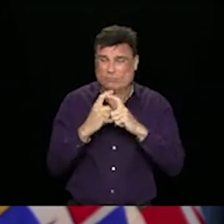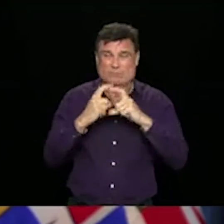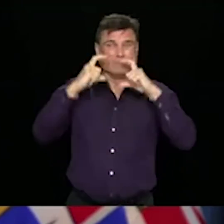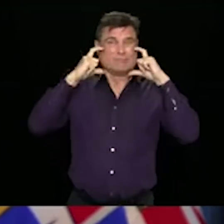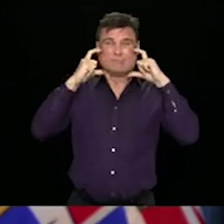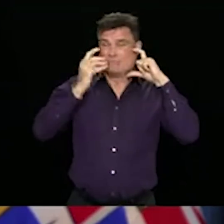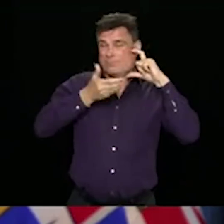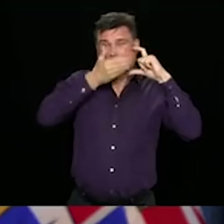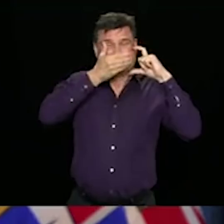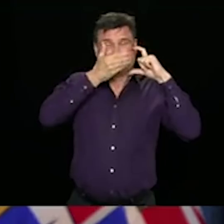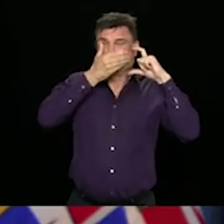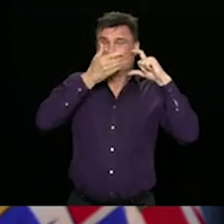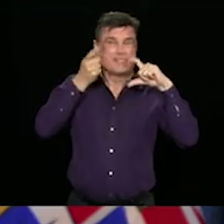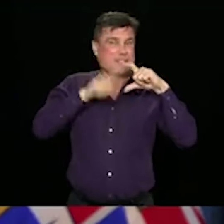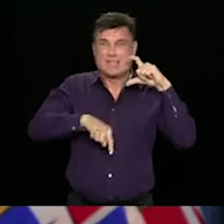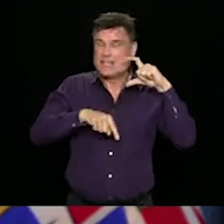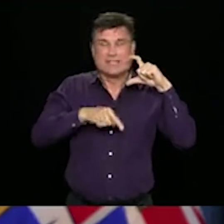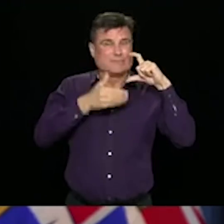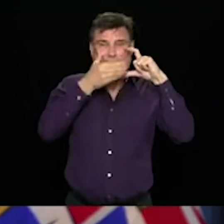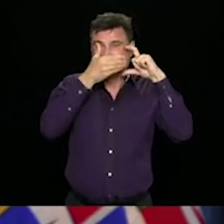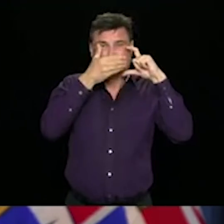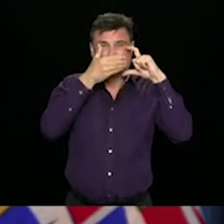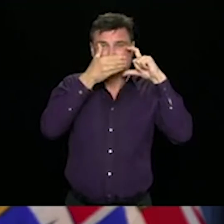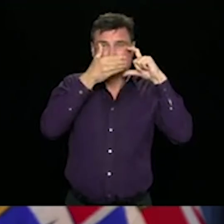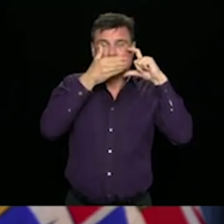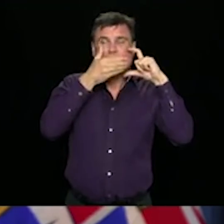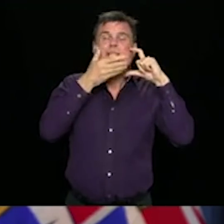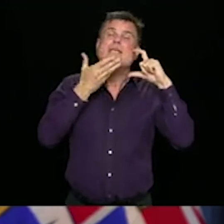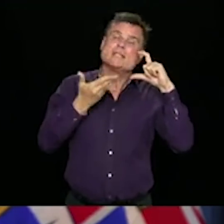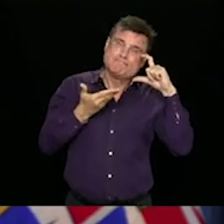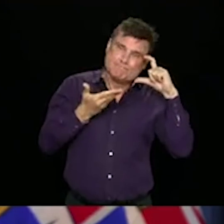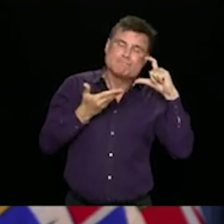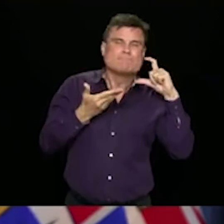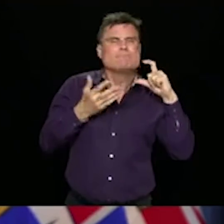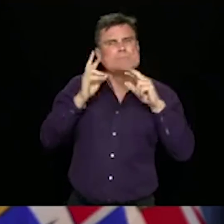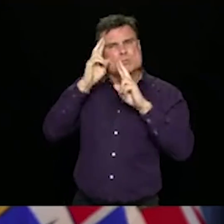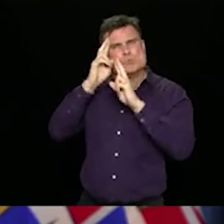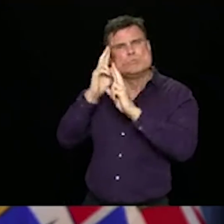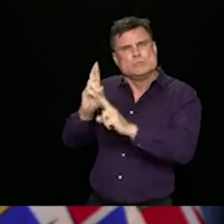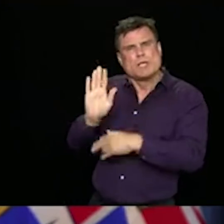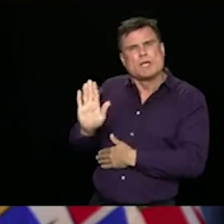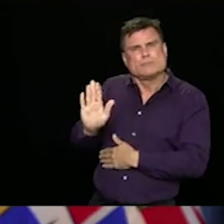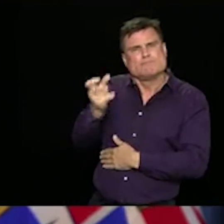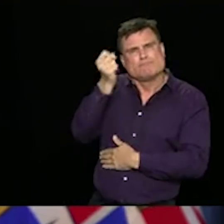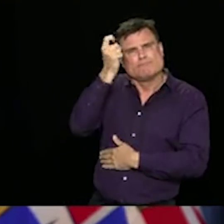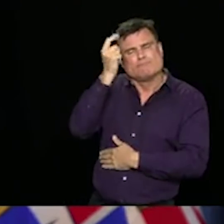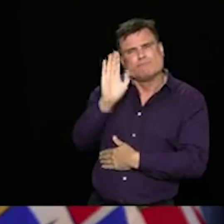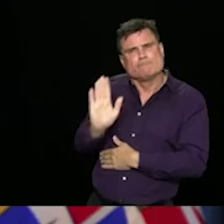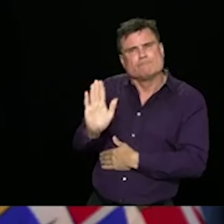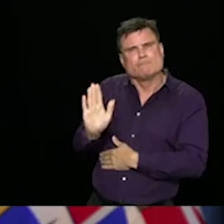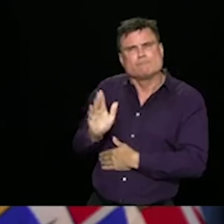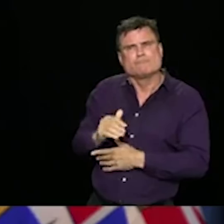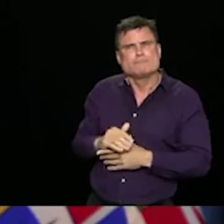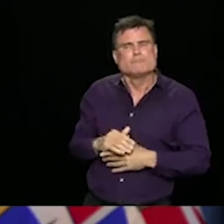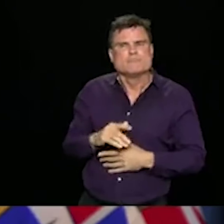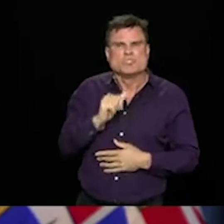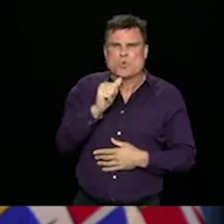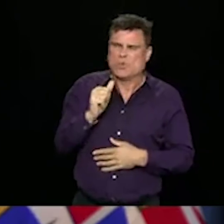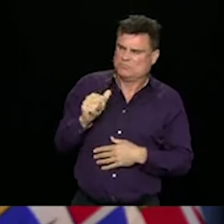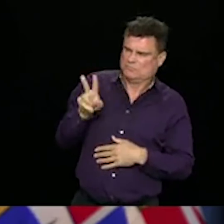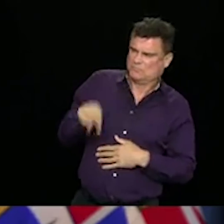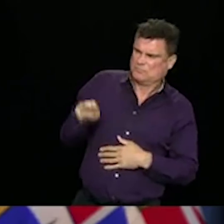those non-peak hours where the chances of being within that space of somebody else are